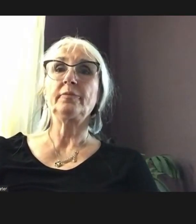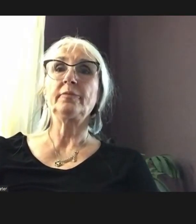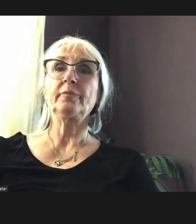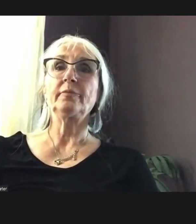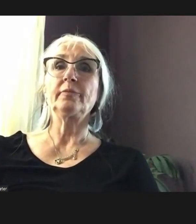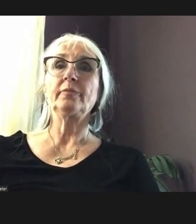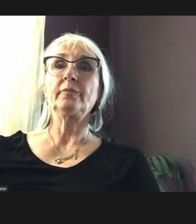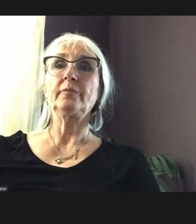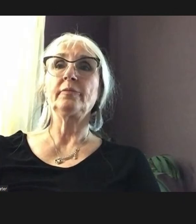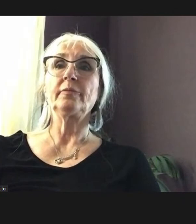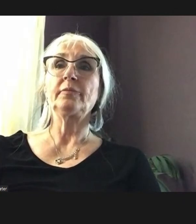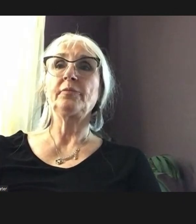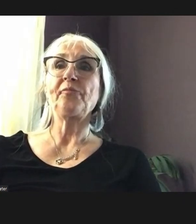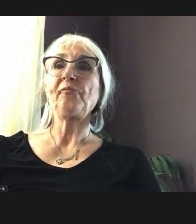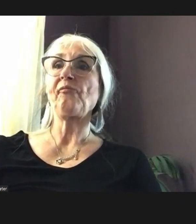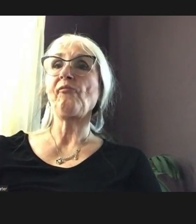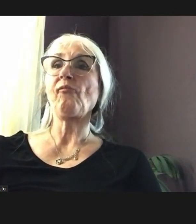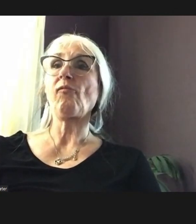I'm sorry.